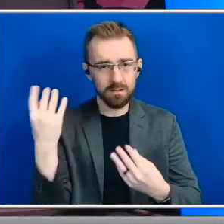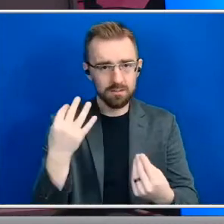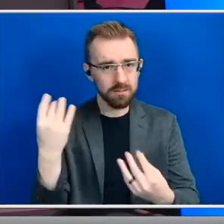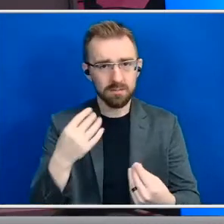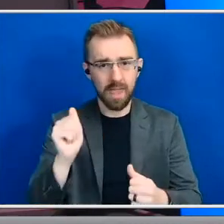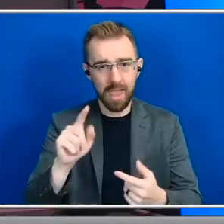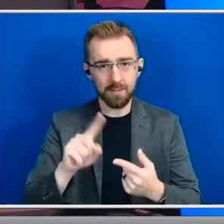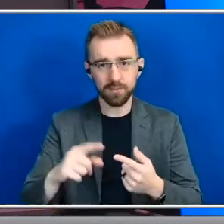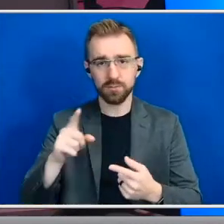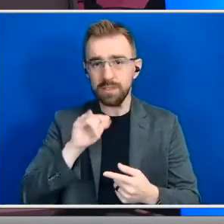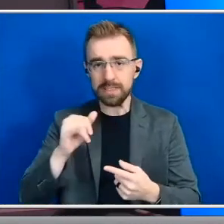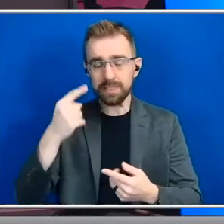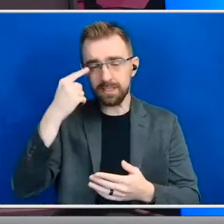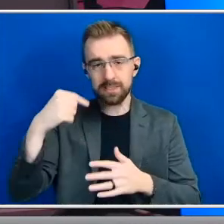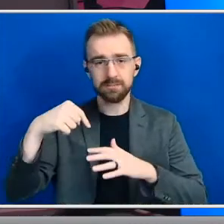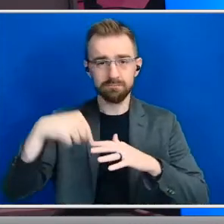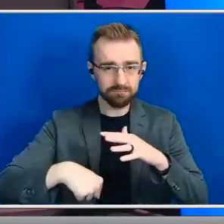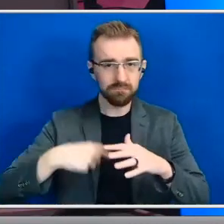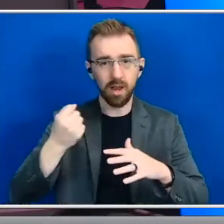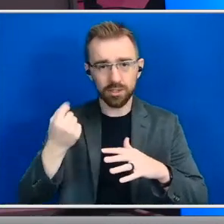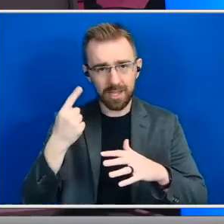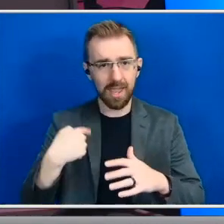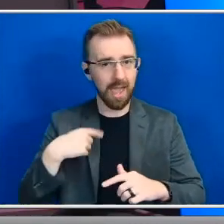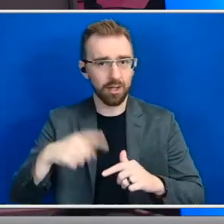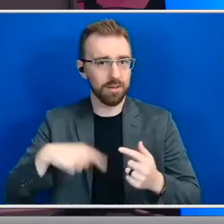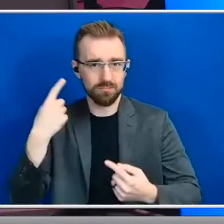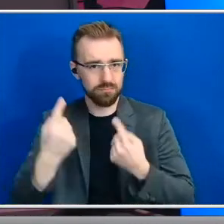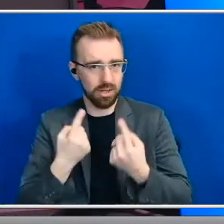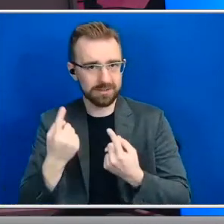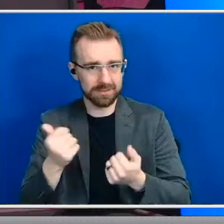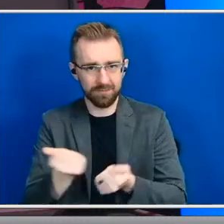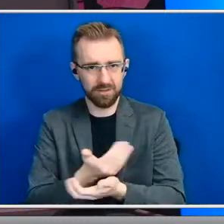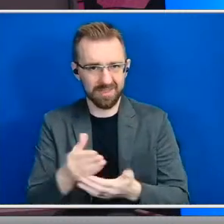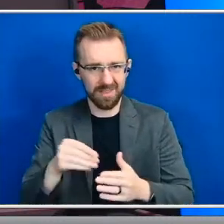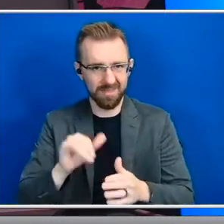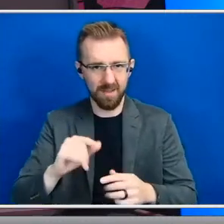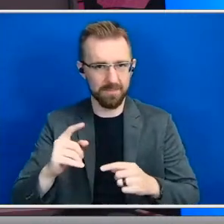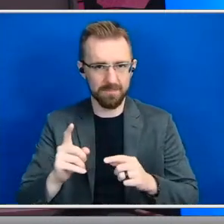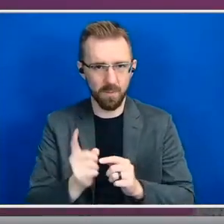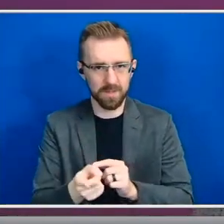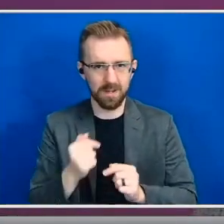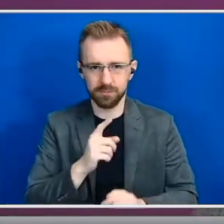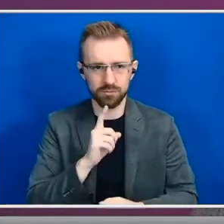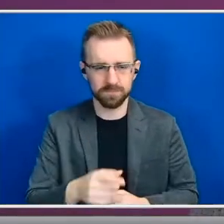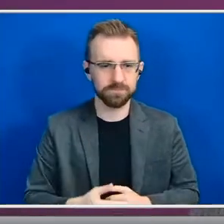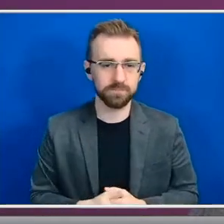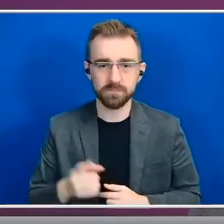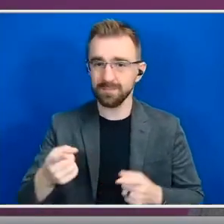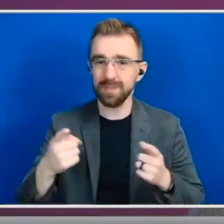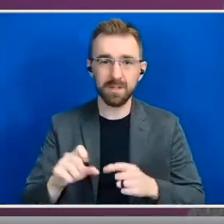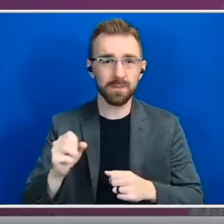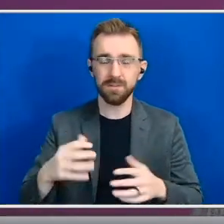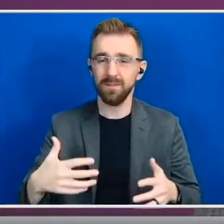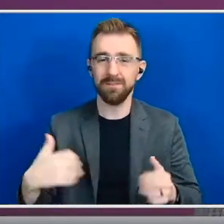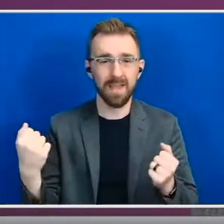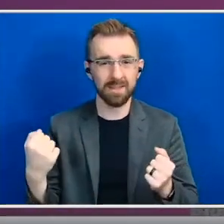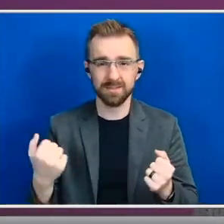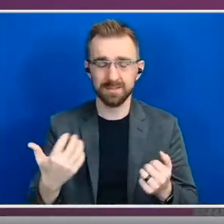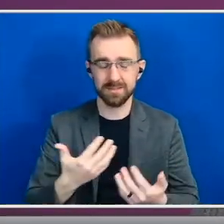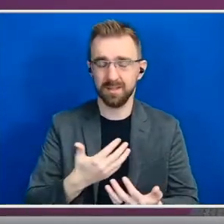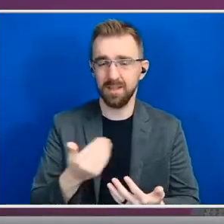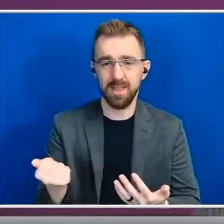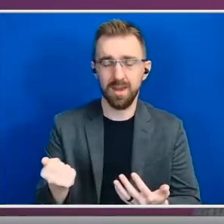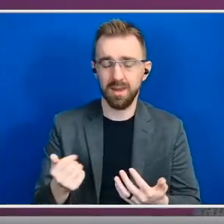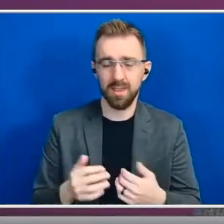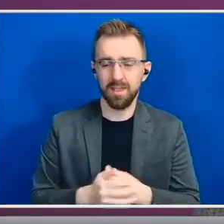I wouldn't have been able to process everything happening in the moment. It happened so fast, Yeah. and we did